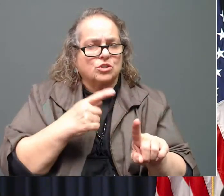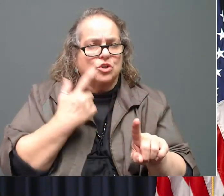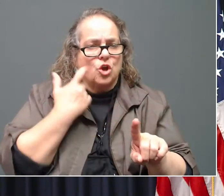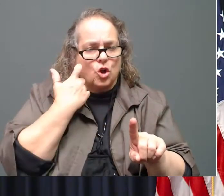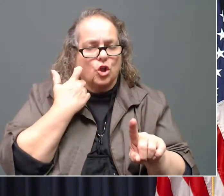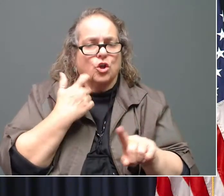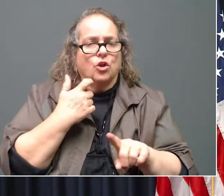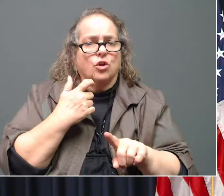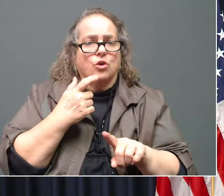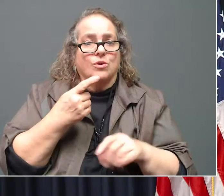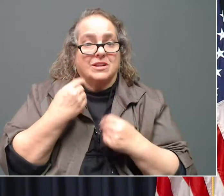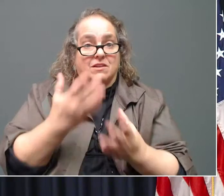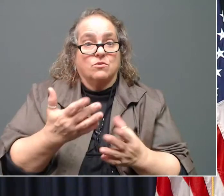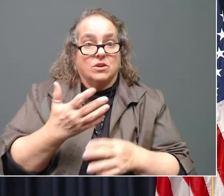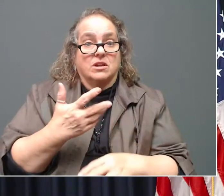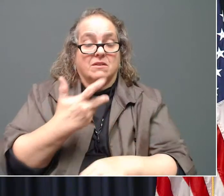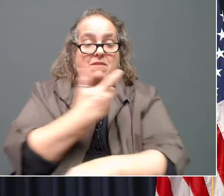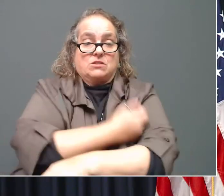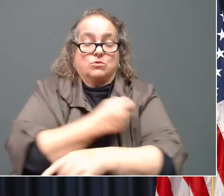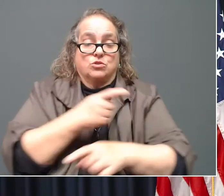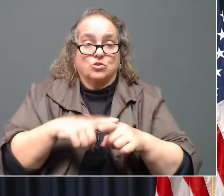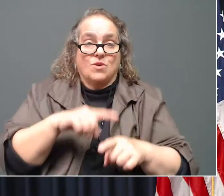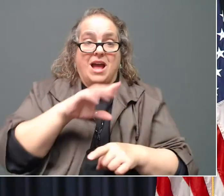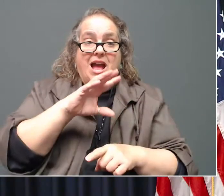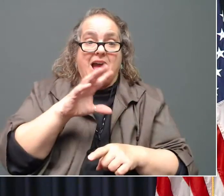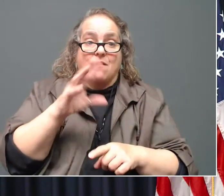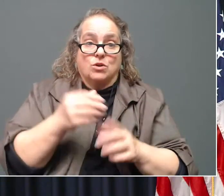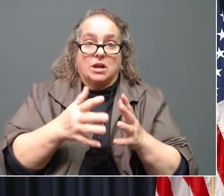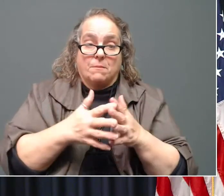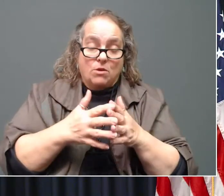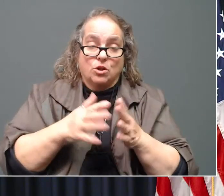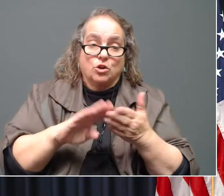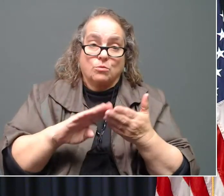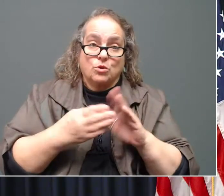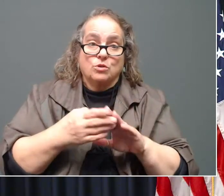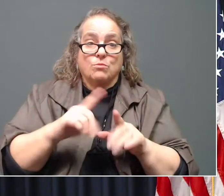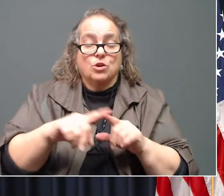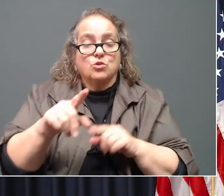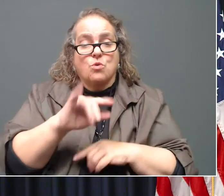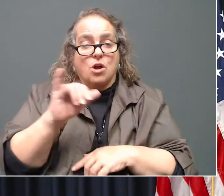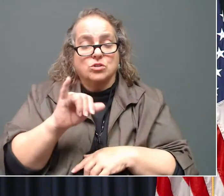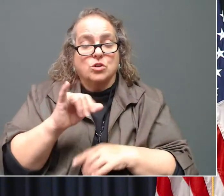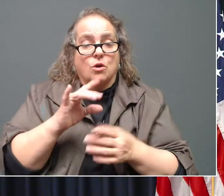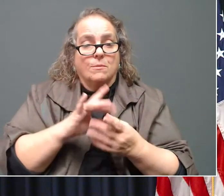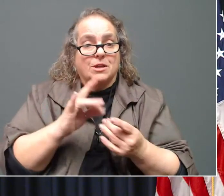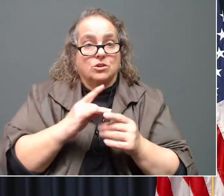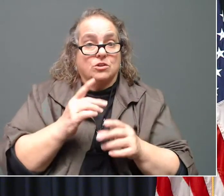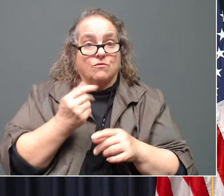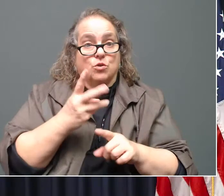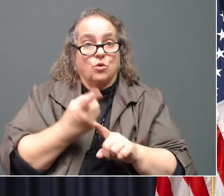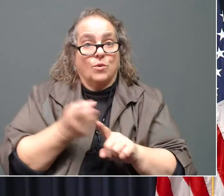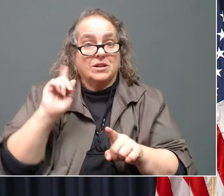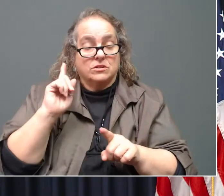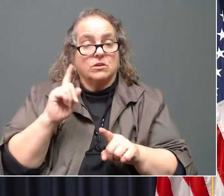delivering vaccines to African American communities, but you've also mentioned it earlier a couple of weeks ago when talking about getting local